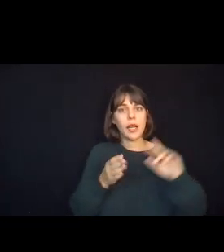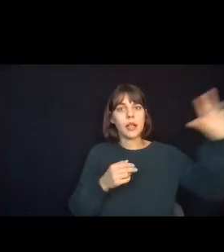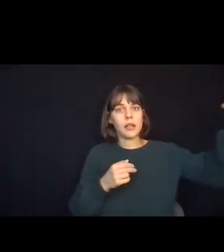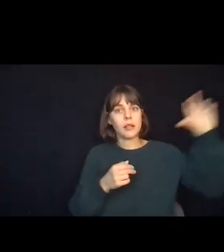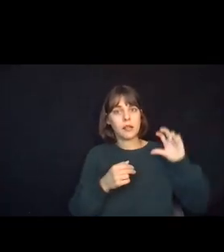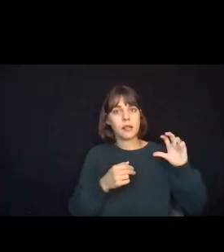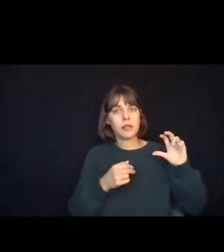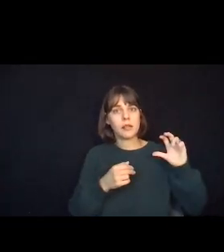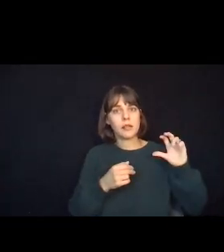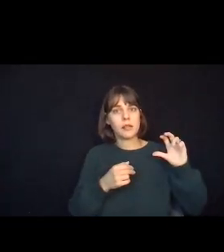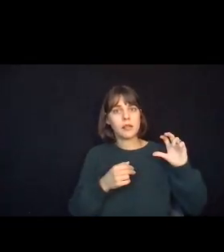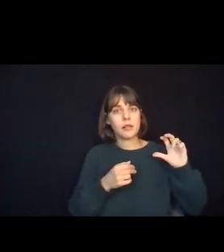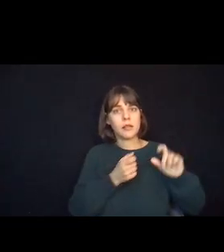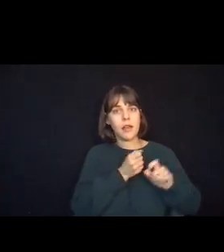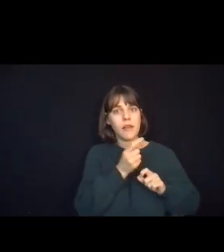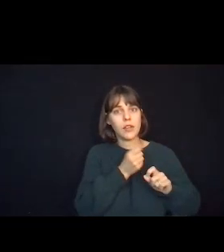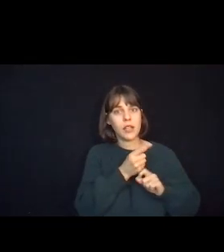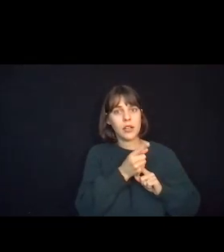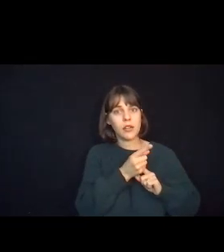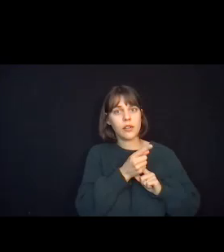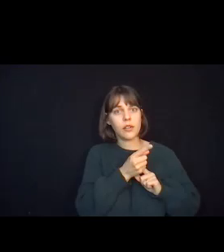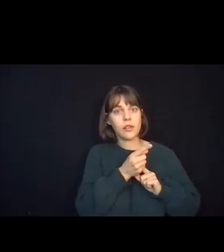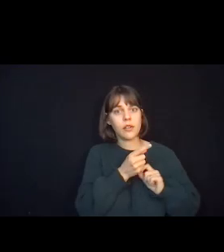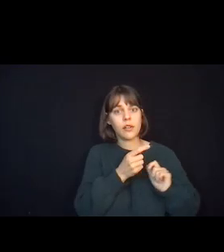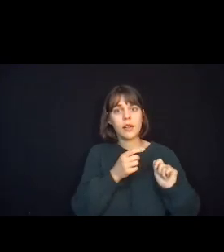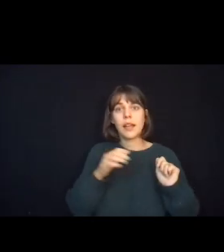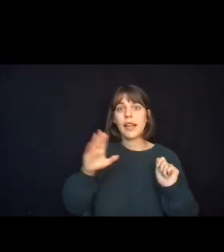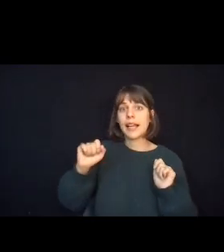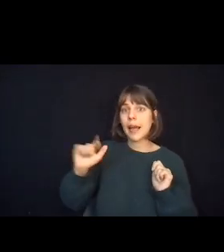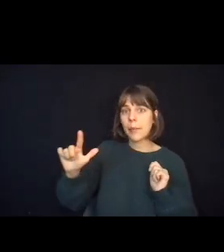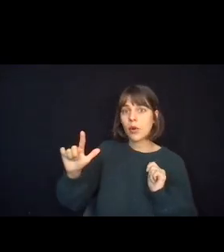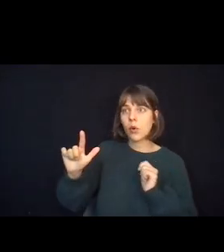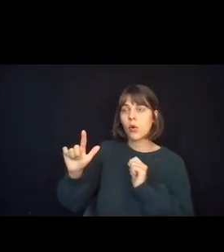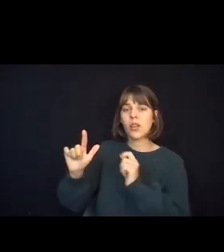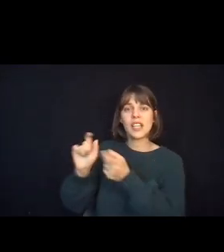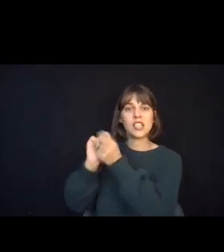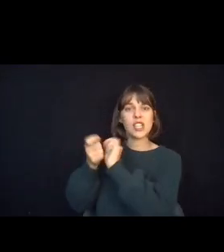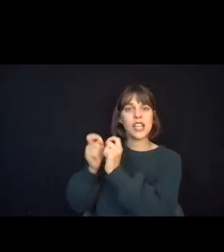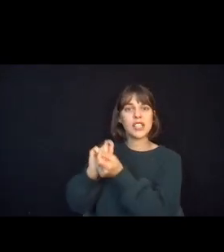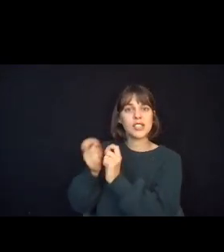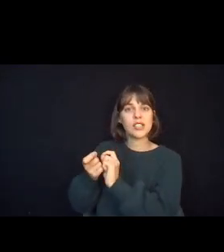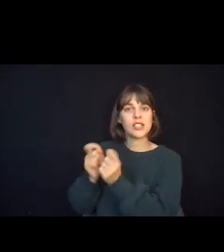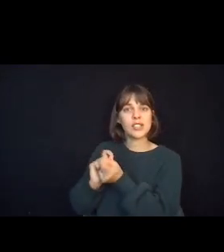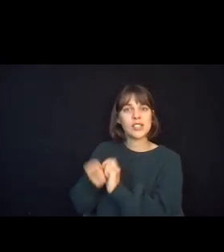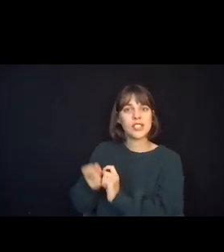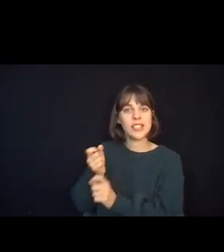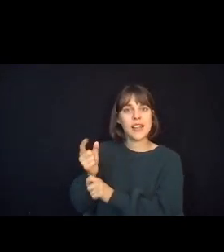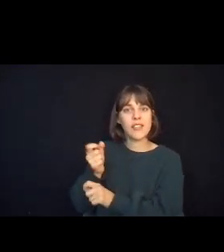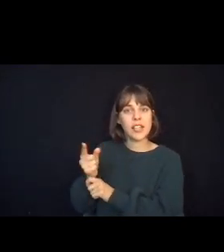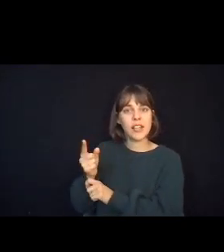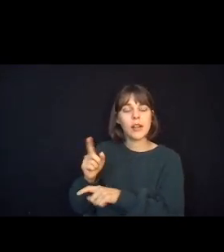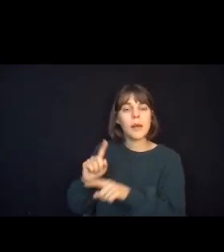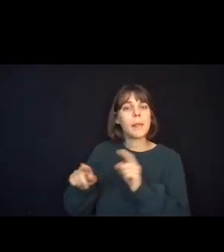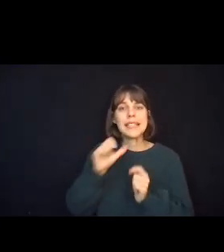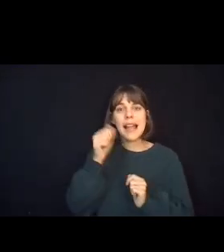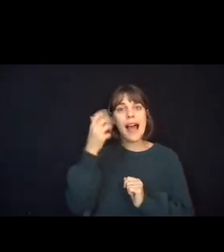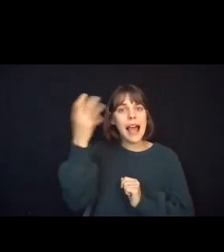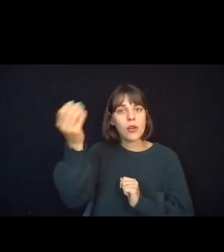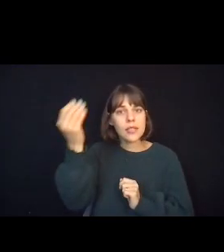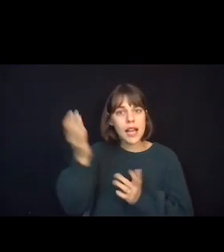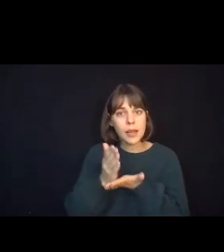it changes each year, but they are outside of the budget essentially, in the sense that